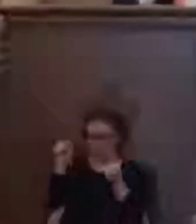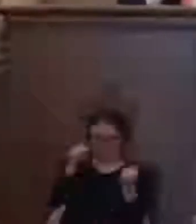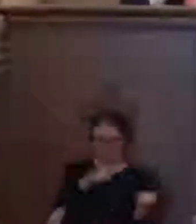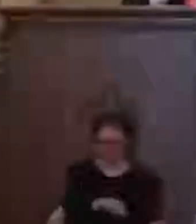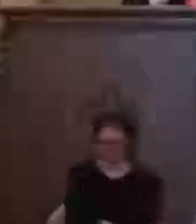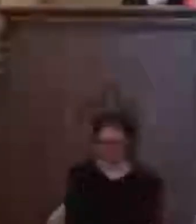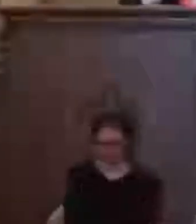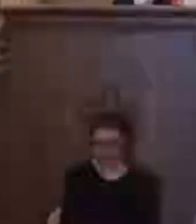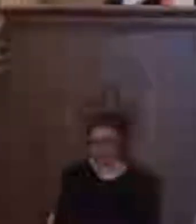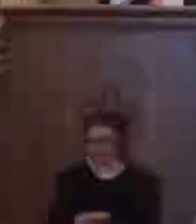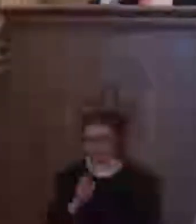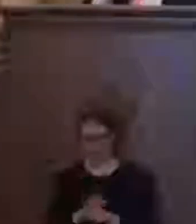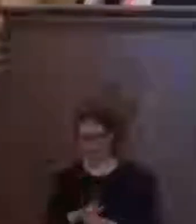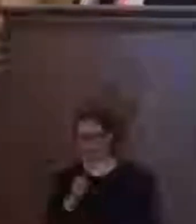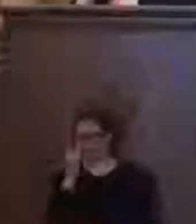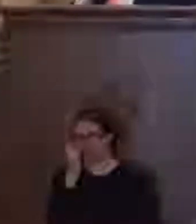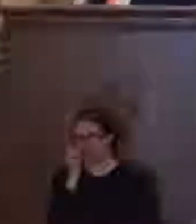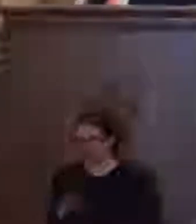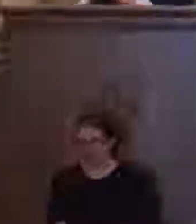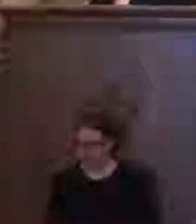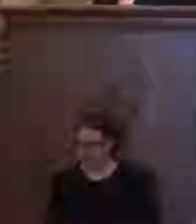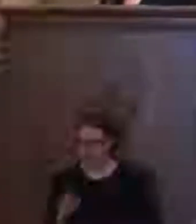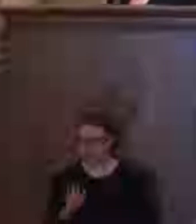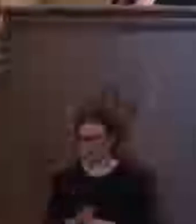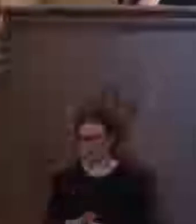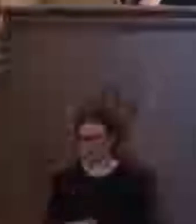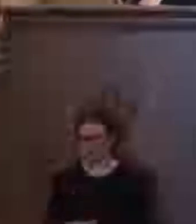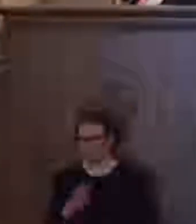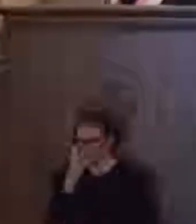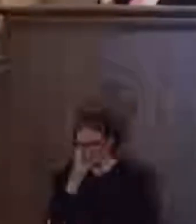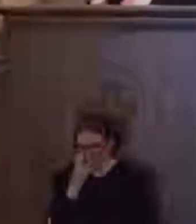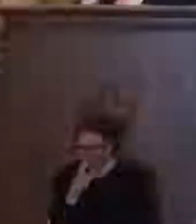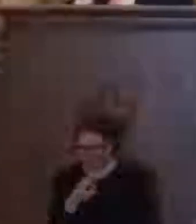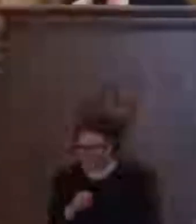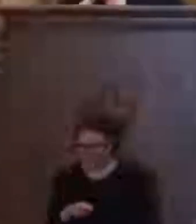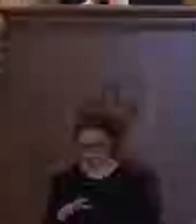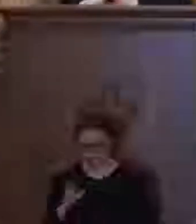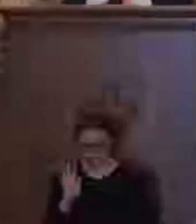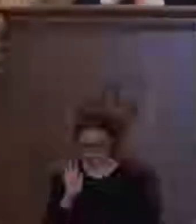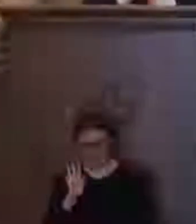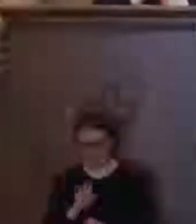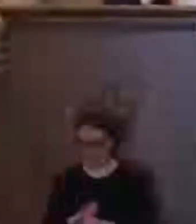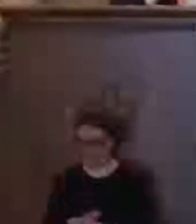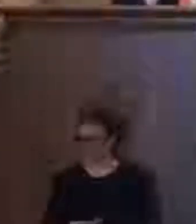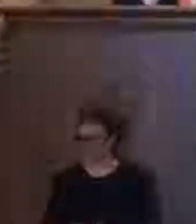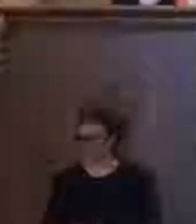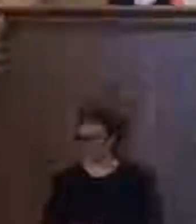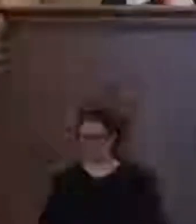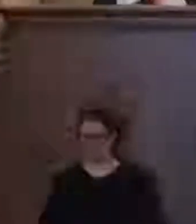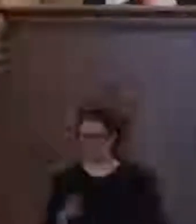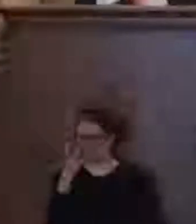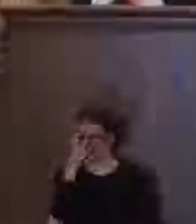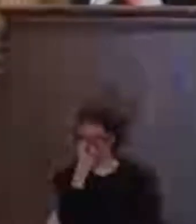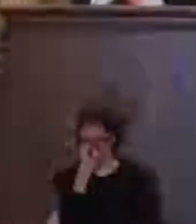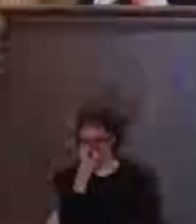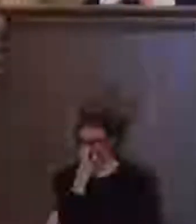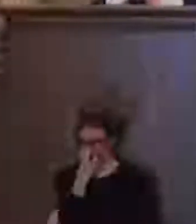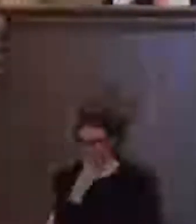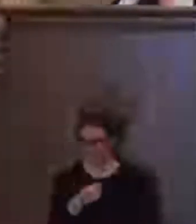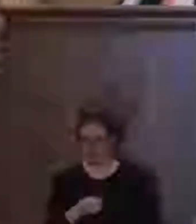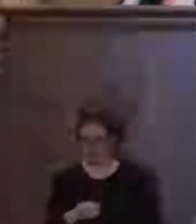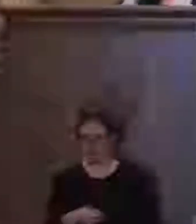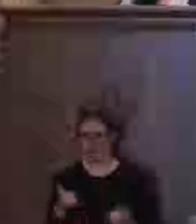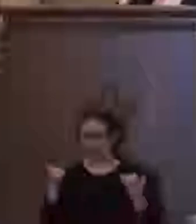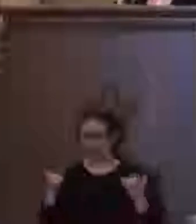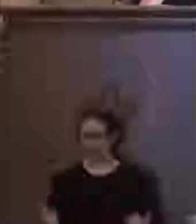water, I was full of hate. I was full of bitterness. I was full of madness. I was just angry. He